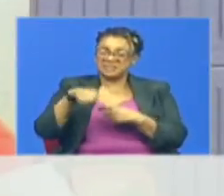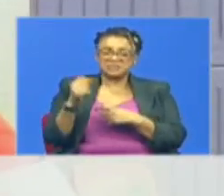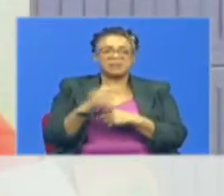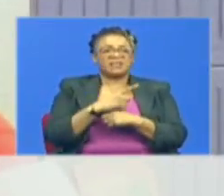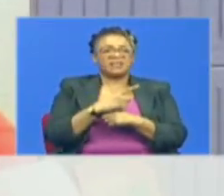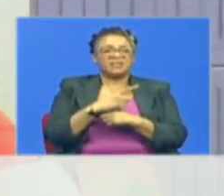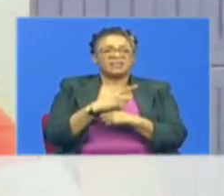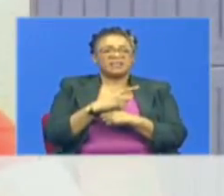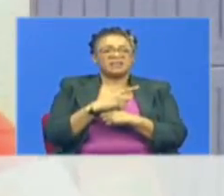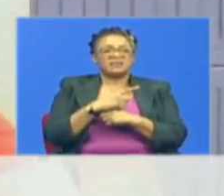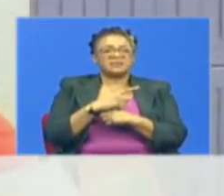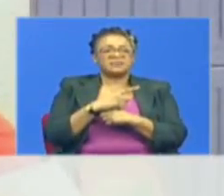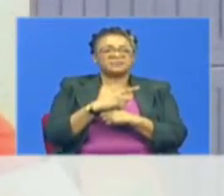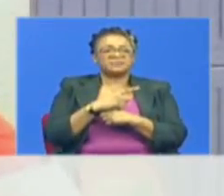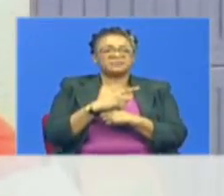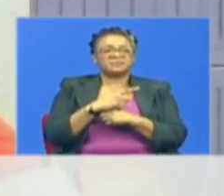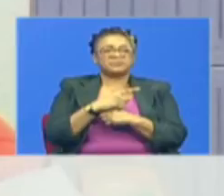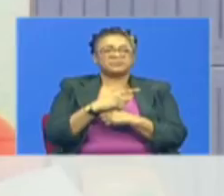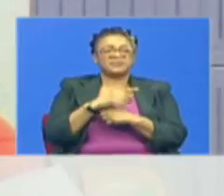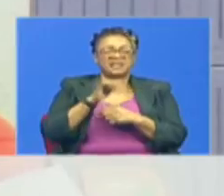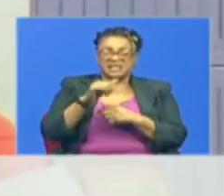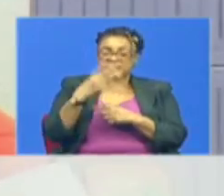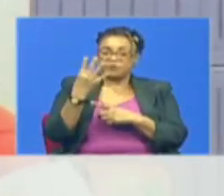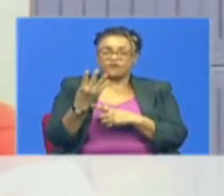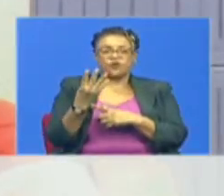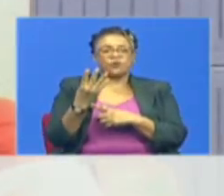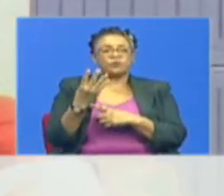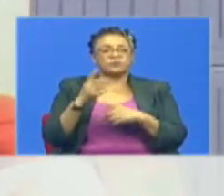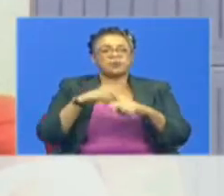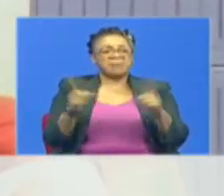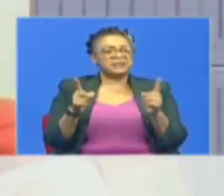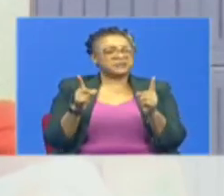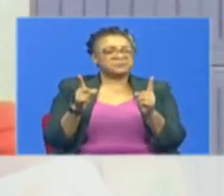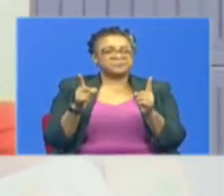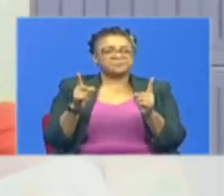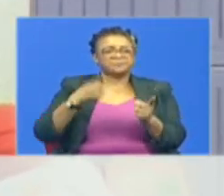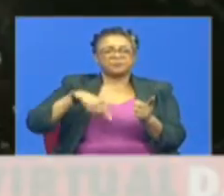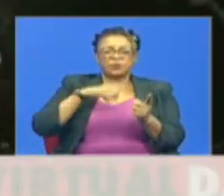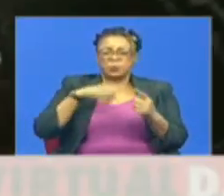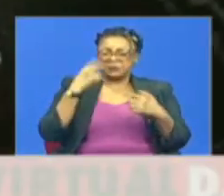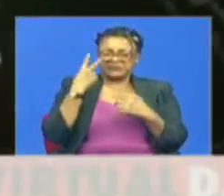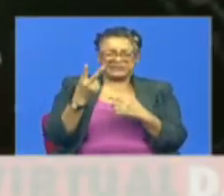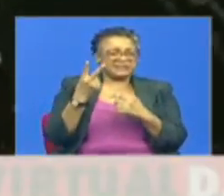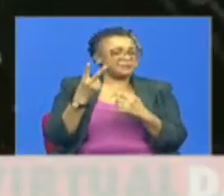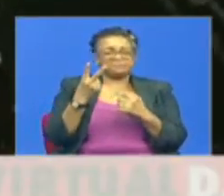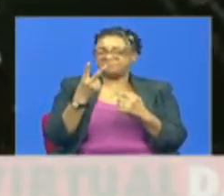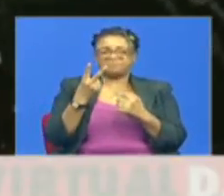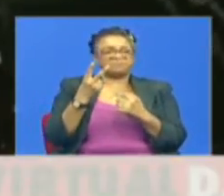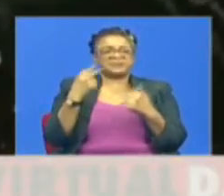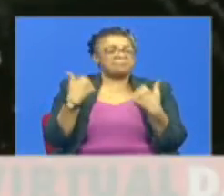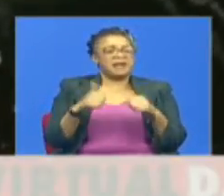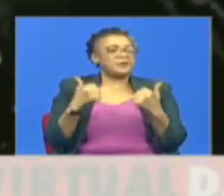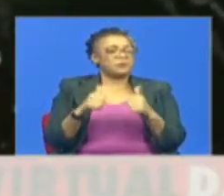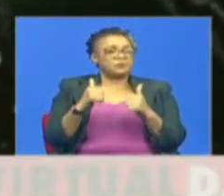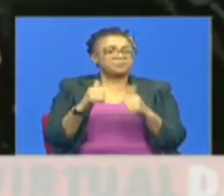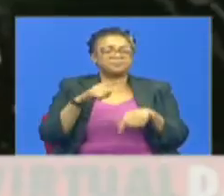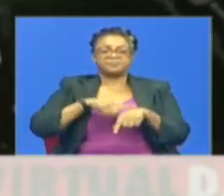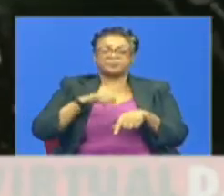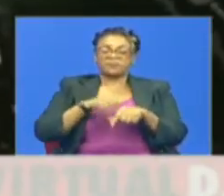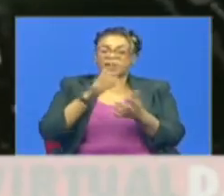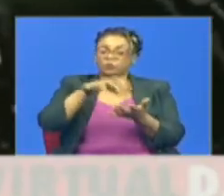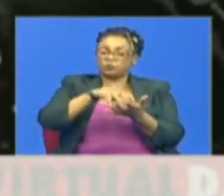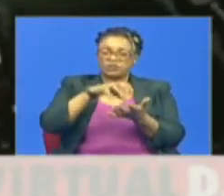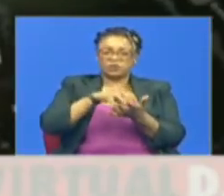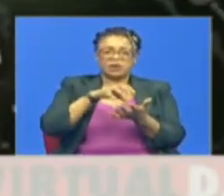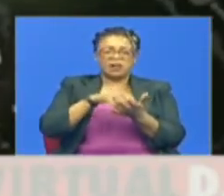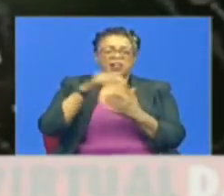Visa vimetendeka ni vinne. Lakini hatujaona tukivanyiwa haki yetu. The residents worry that the situation is